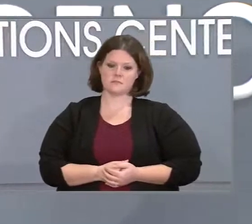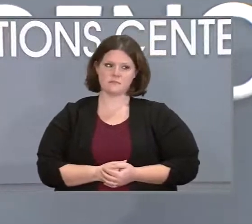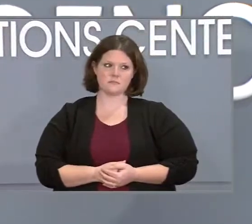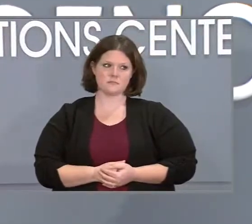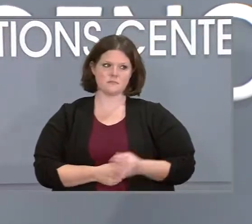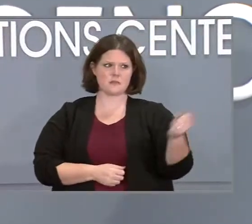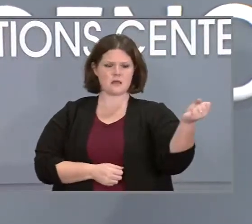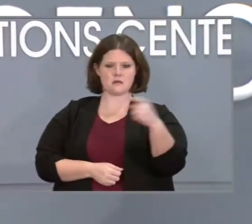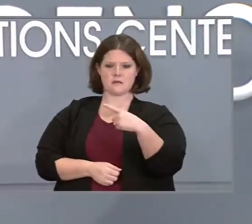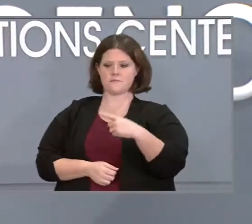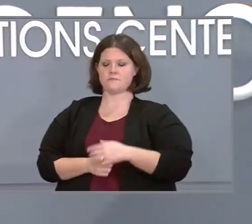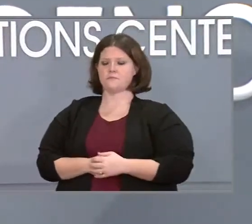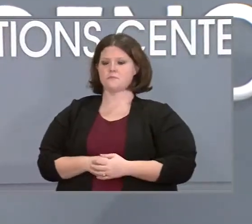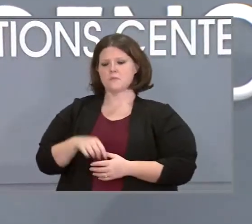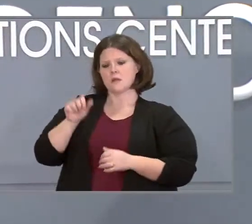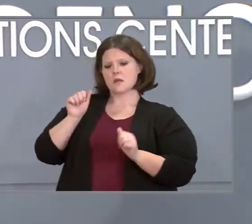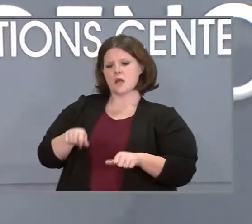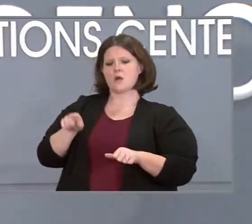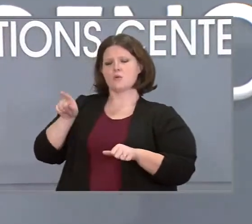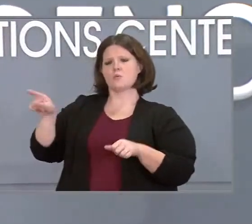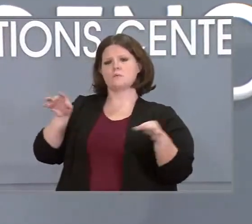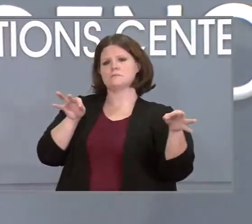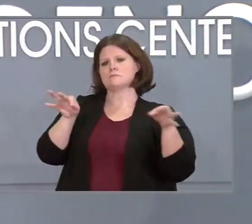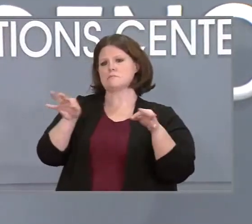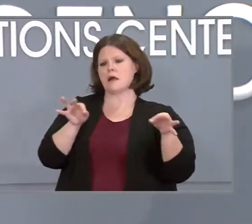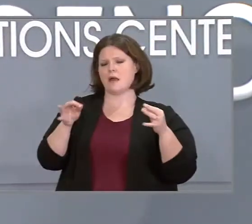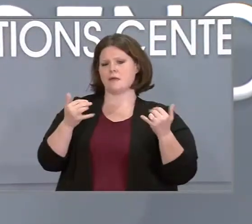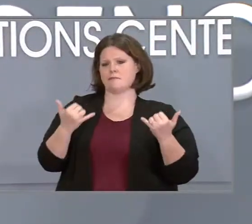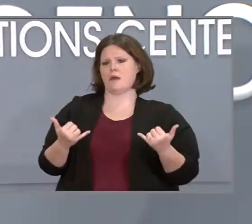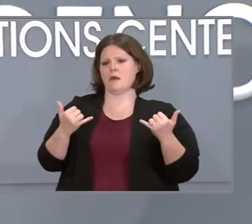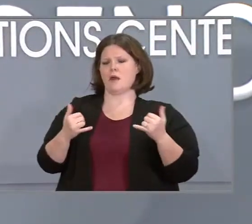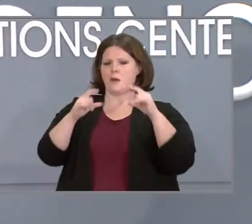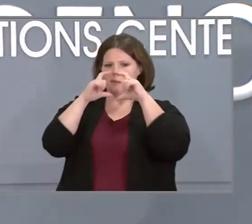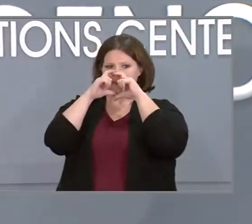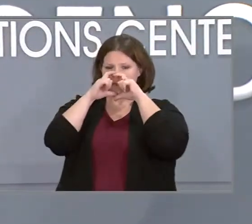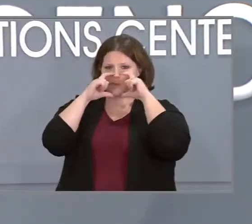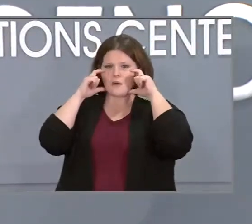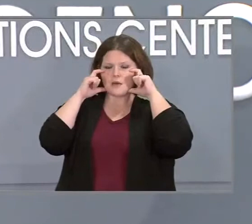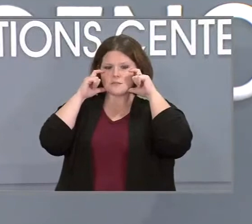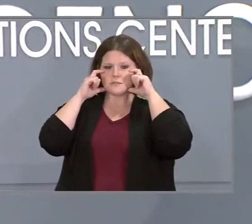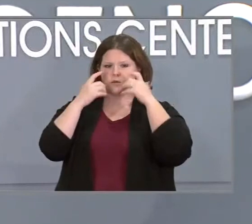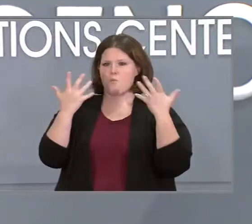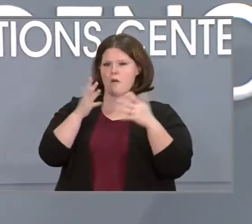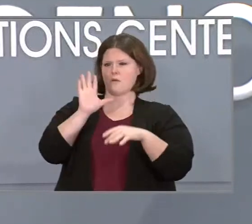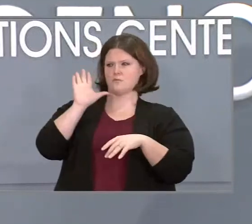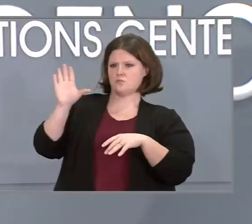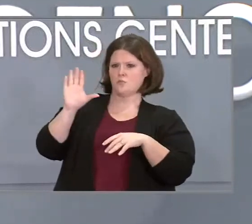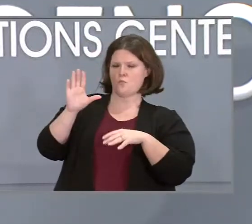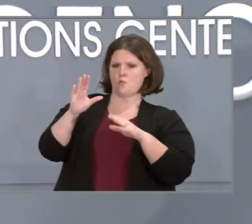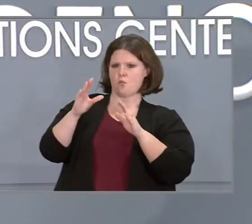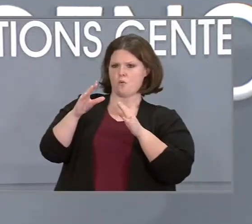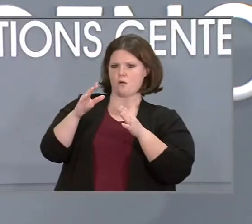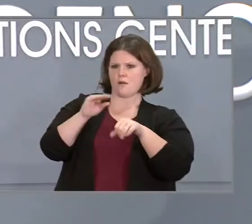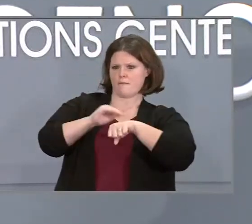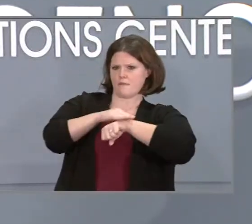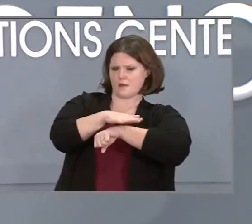Could you explain the latest update for mask guidance in K-12 schools? It's my understanding there's been some change,